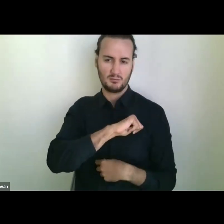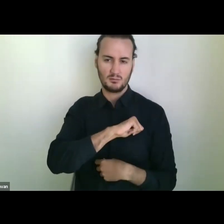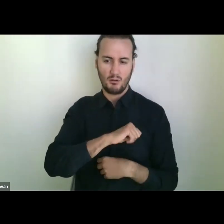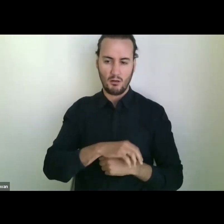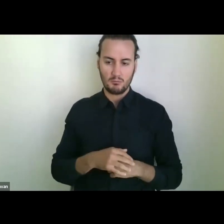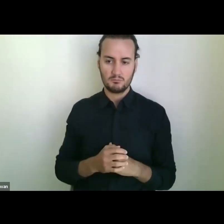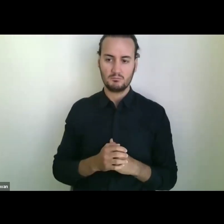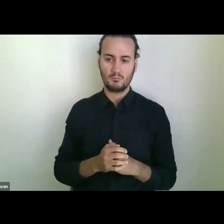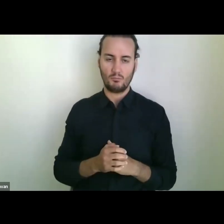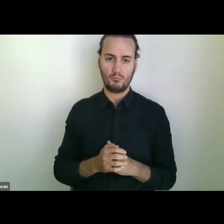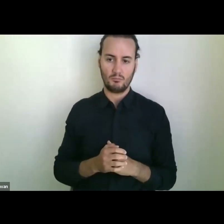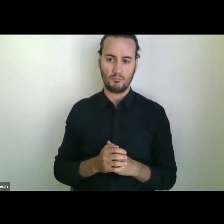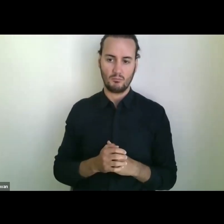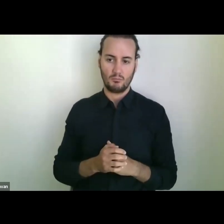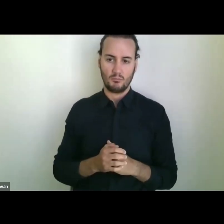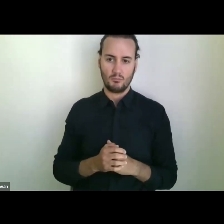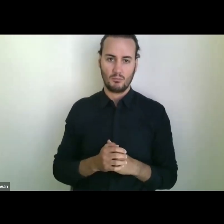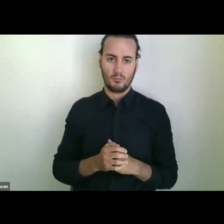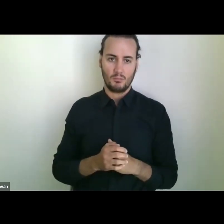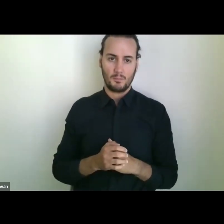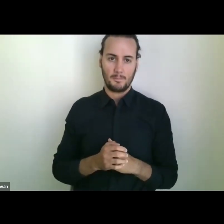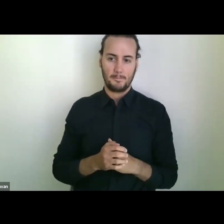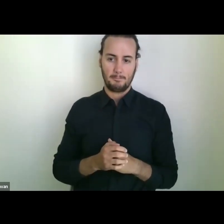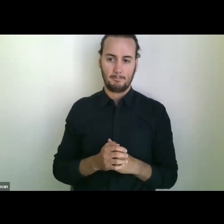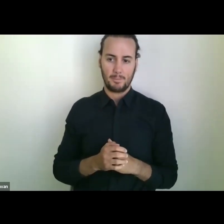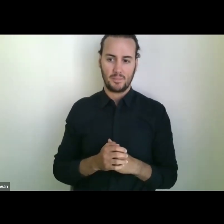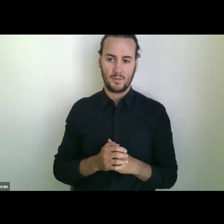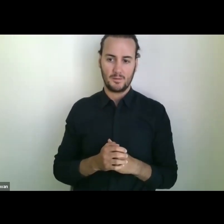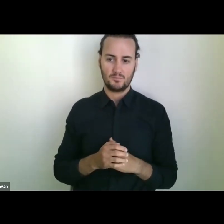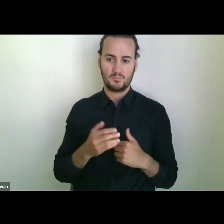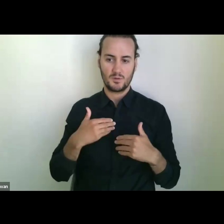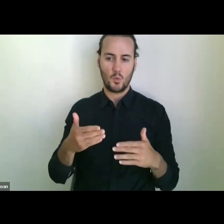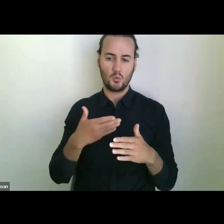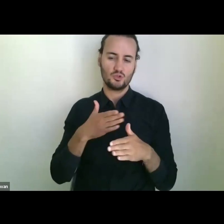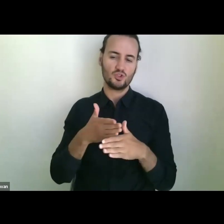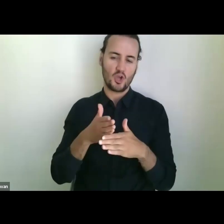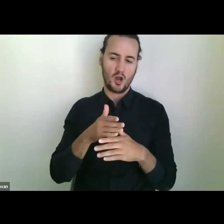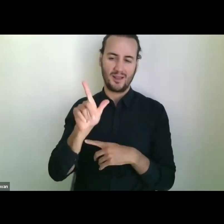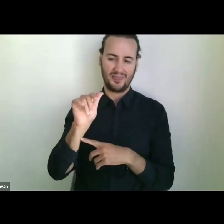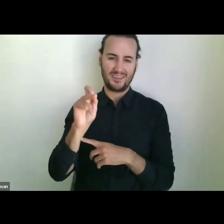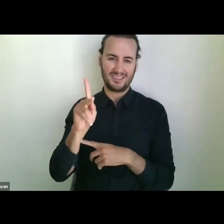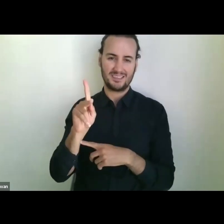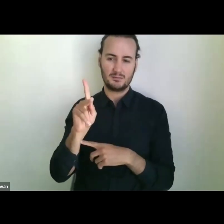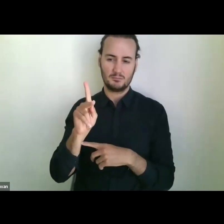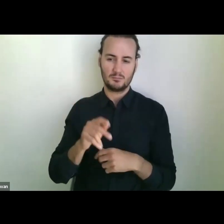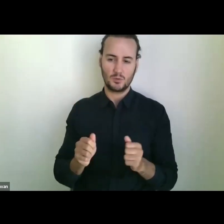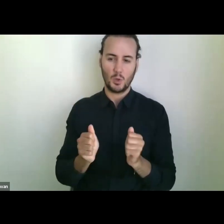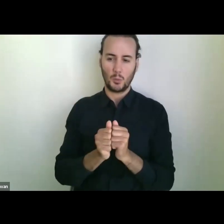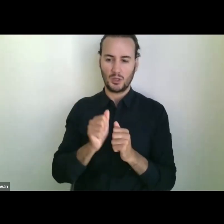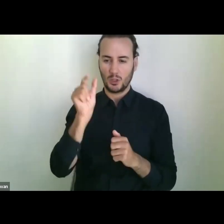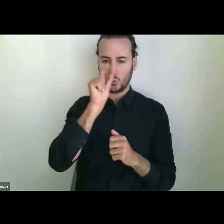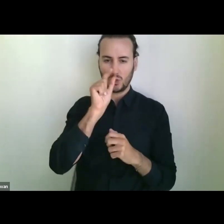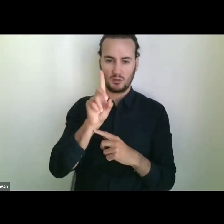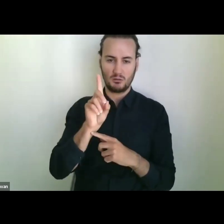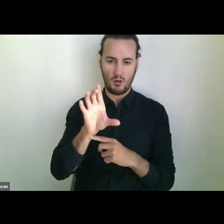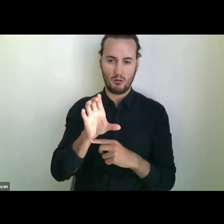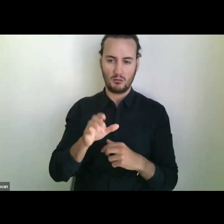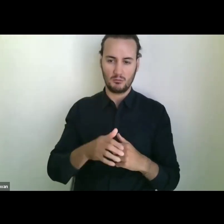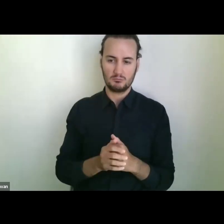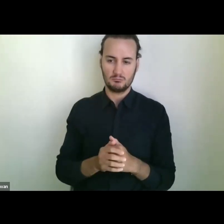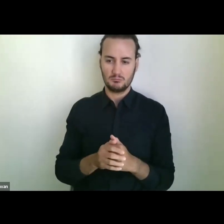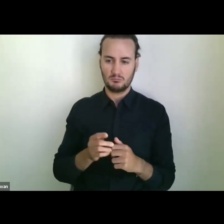And I am going to share a link with a Google Doc of